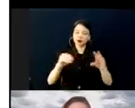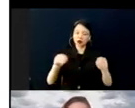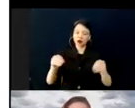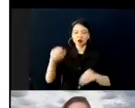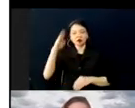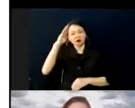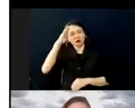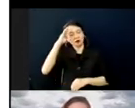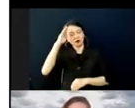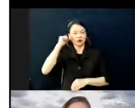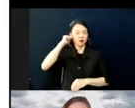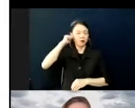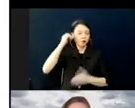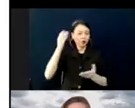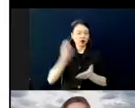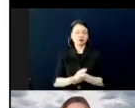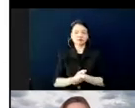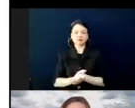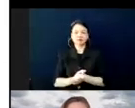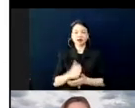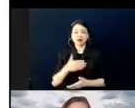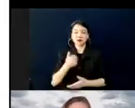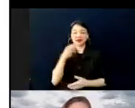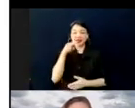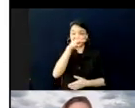vote and we'll sort of see what people think.